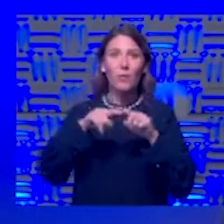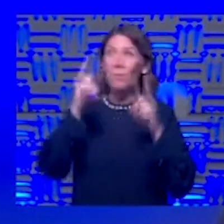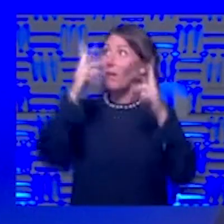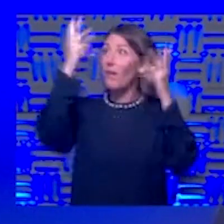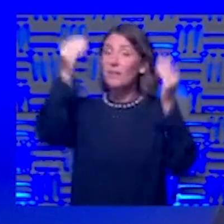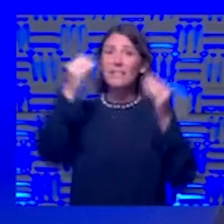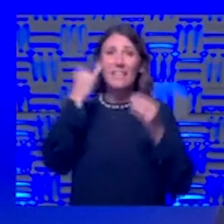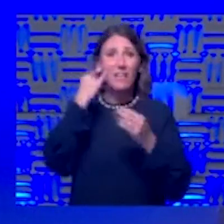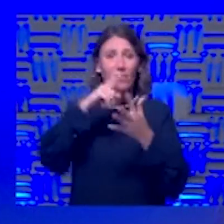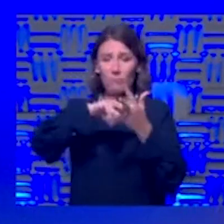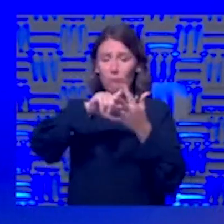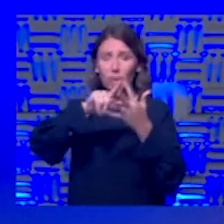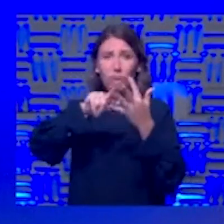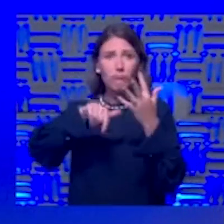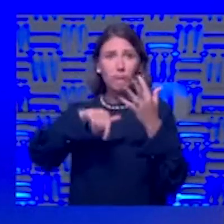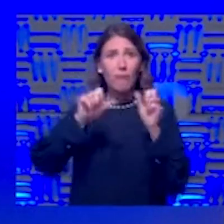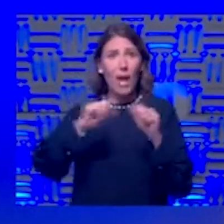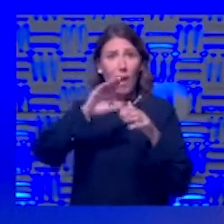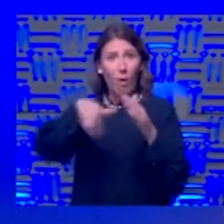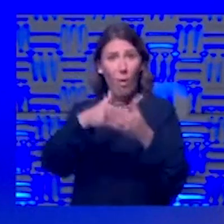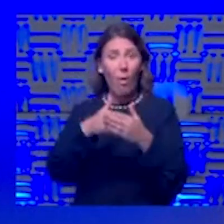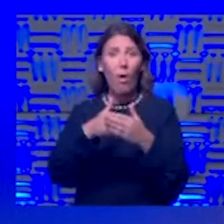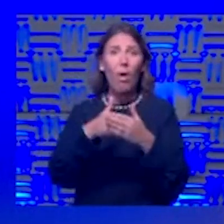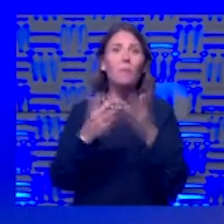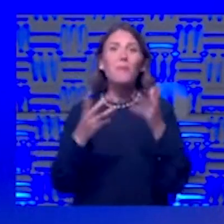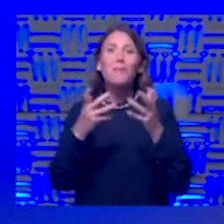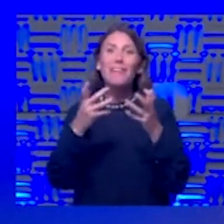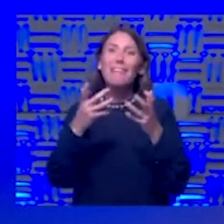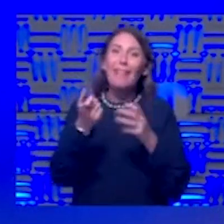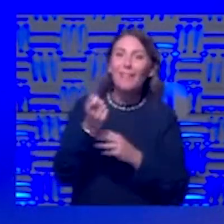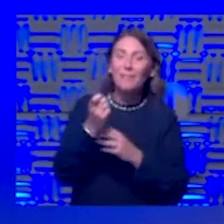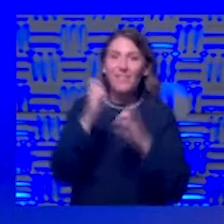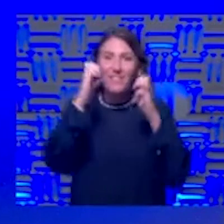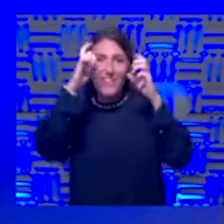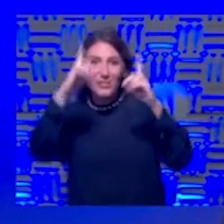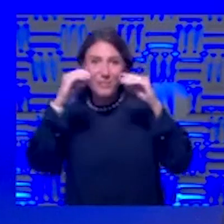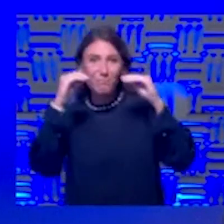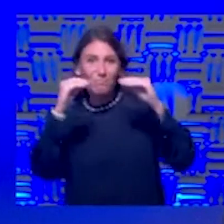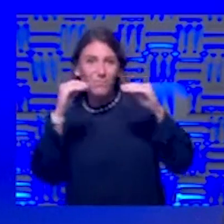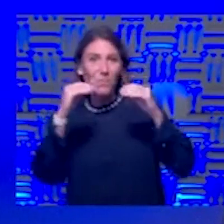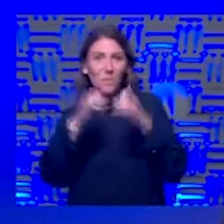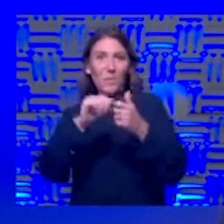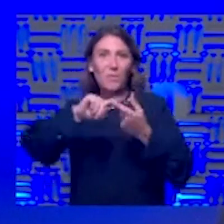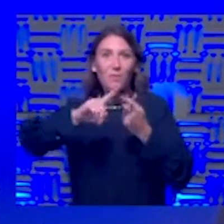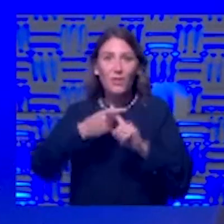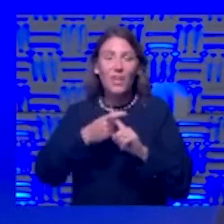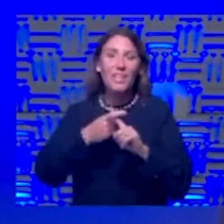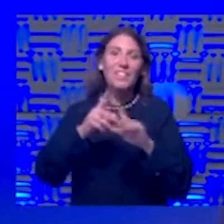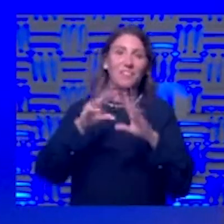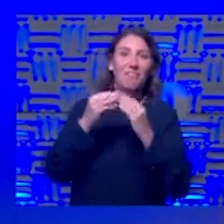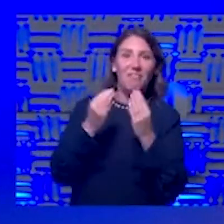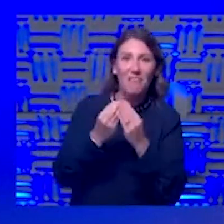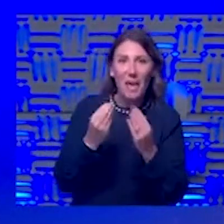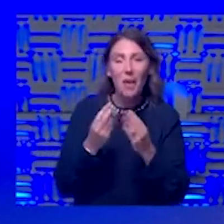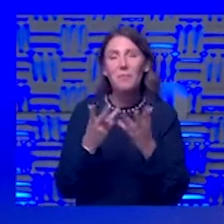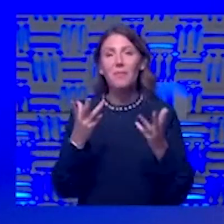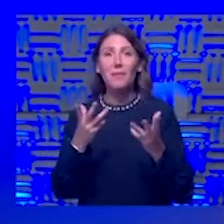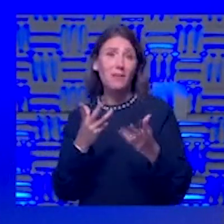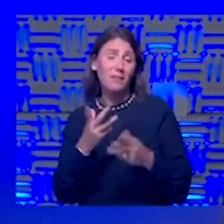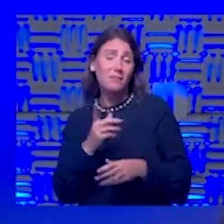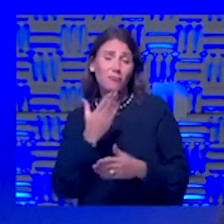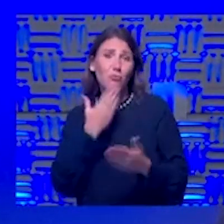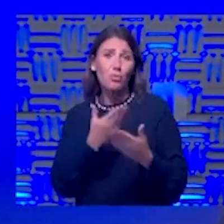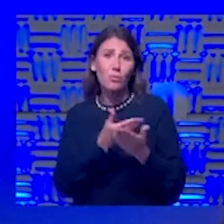things, then it may just take a little bit of education for the friends and for the other family members. But I think that's certainly a reasonable thing to do, especially if